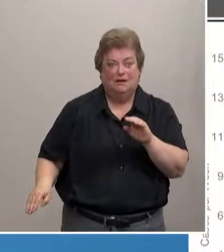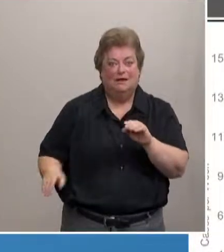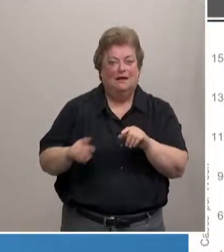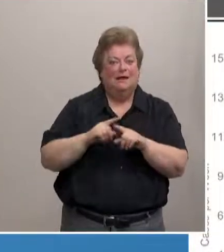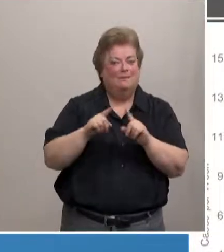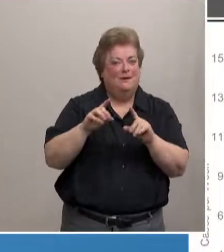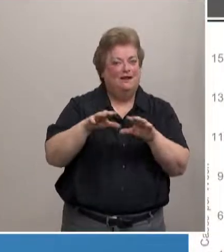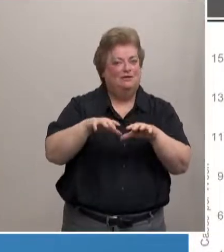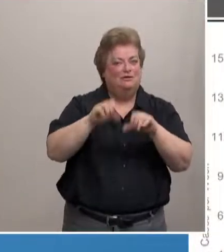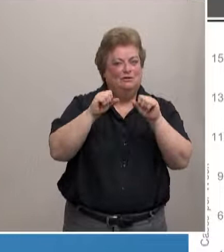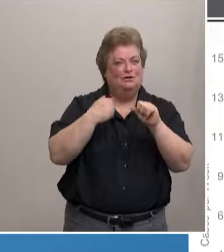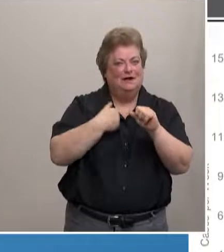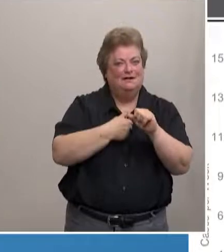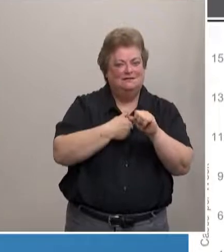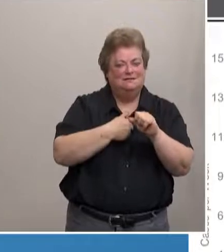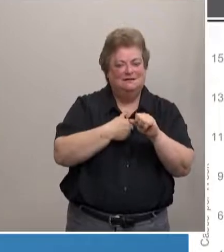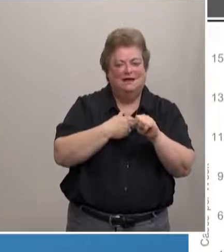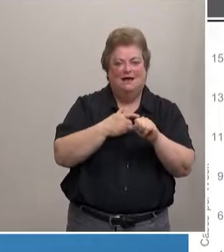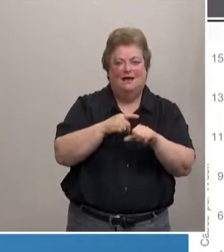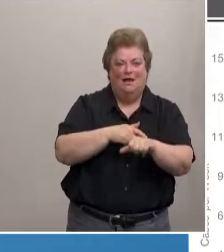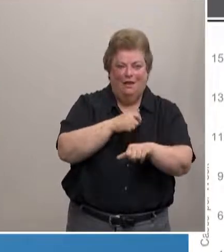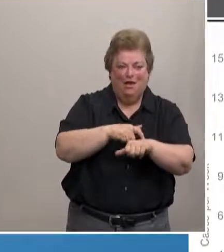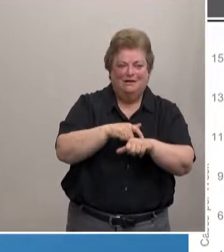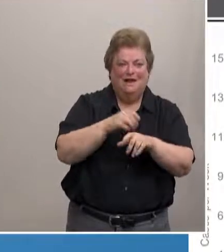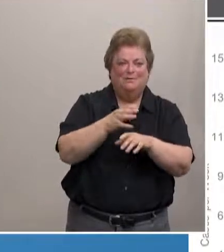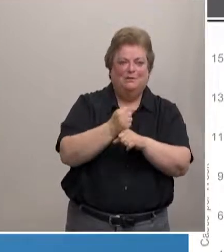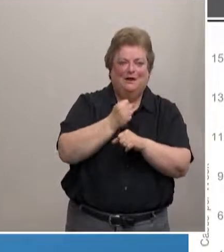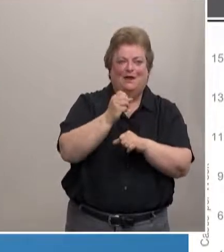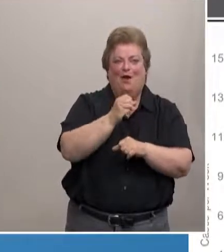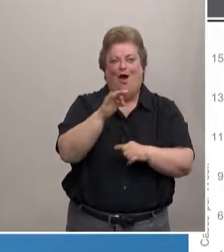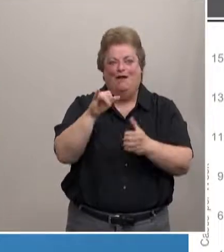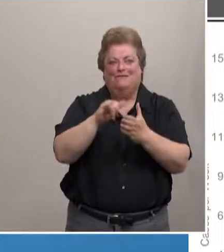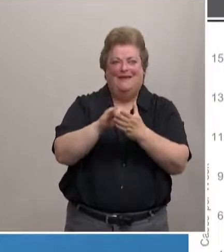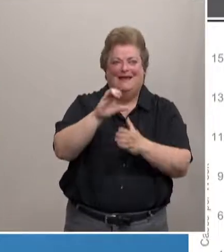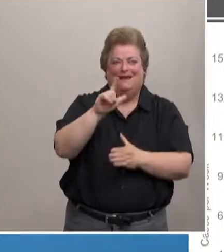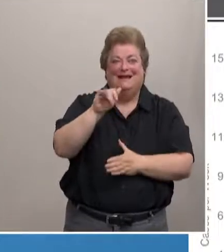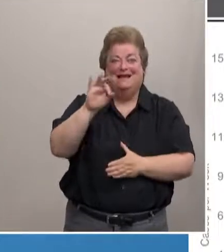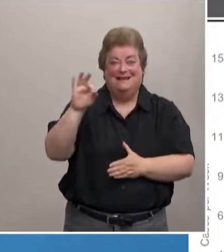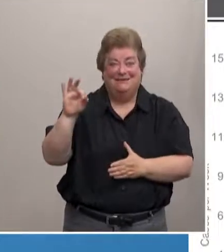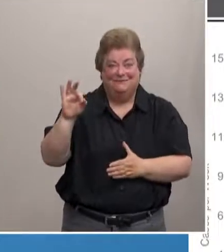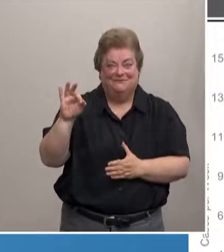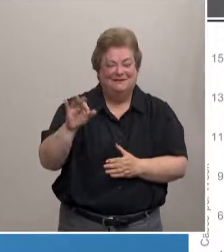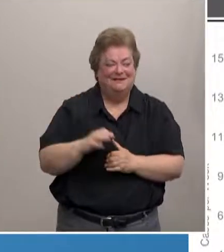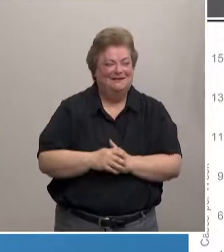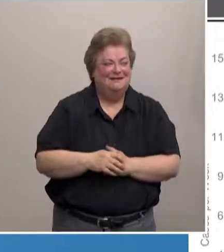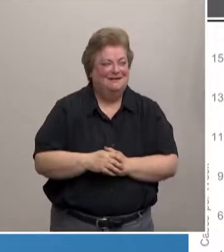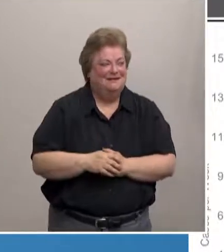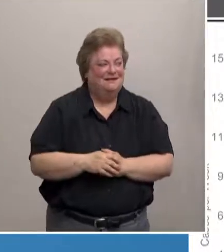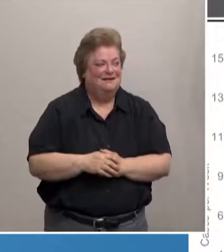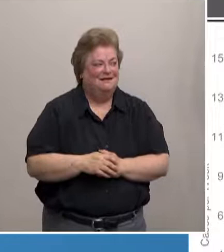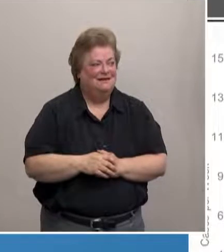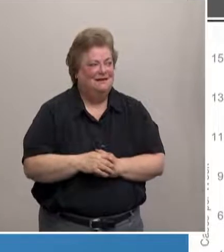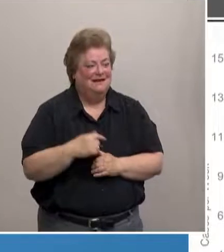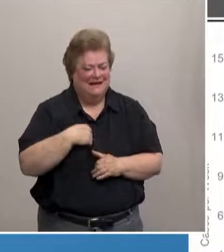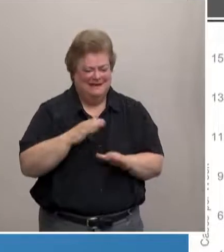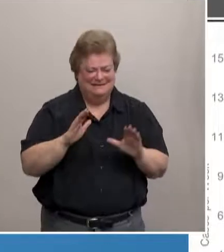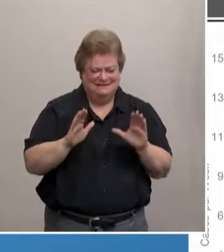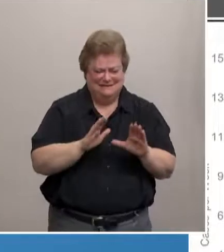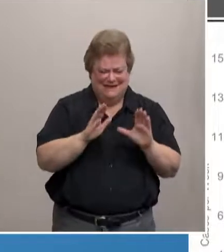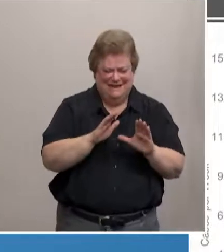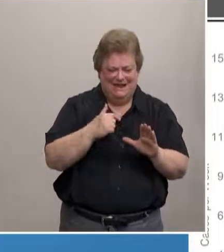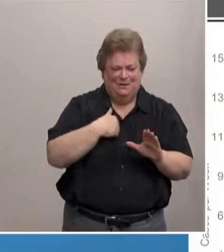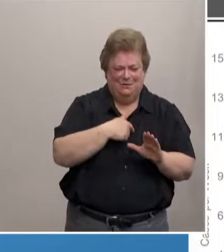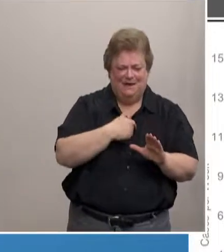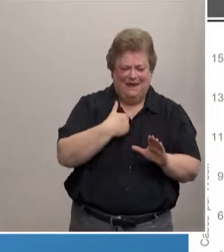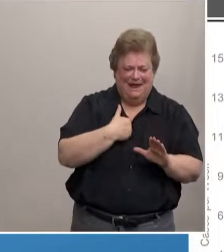it took us a while to get off that cliff we were on to finally get there. I think Sunday we had 3